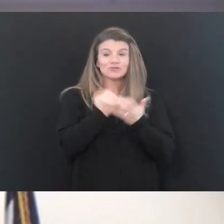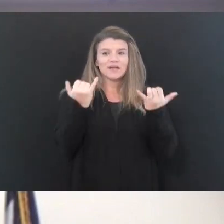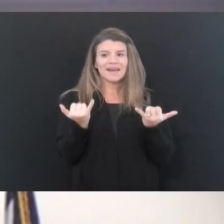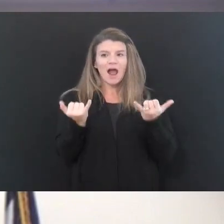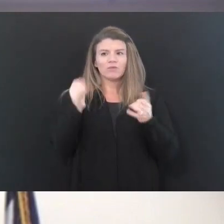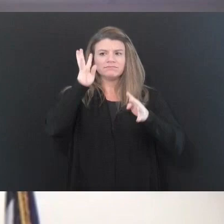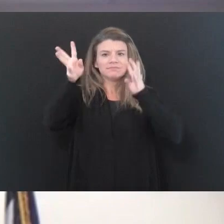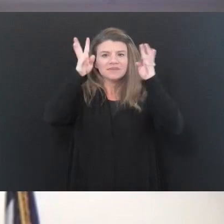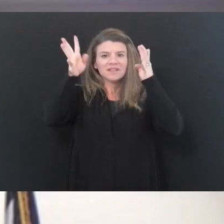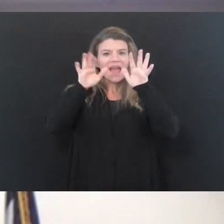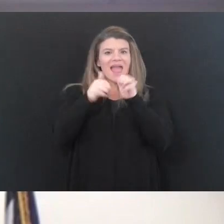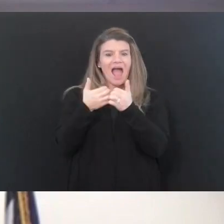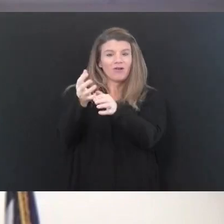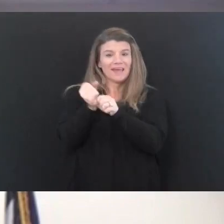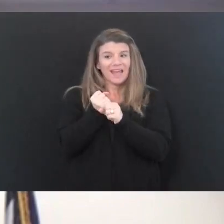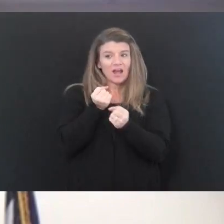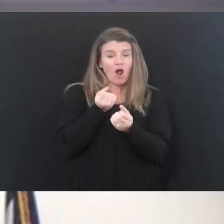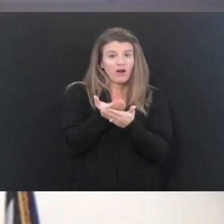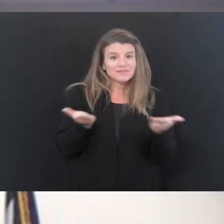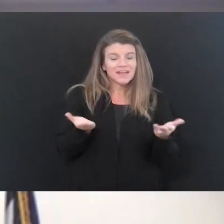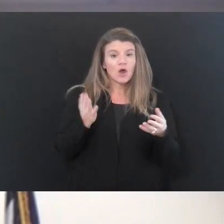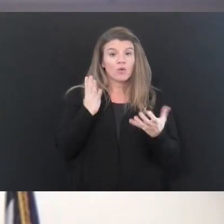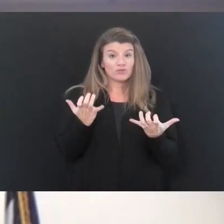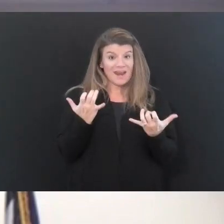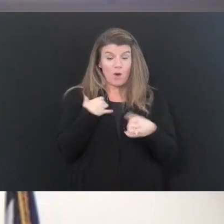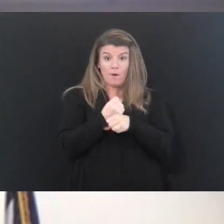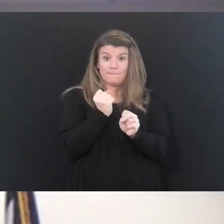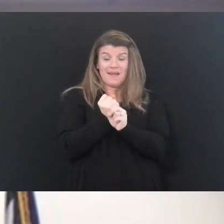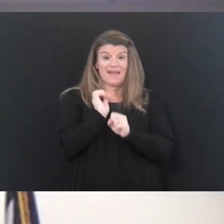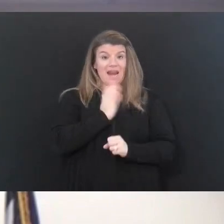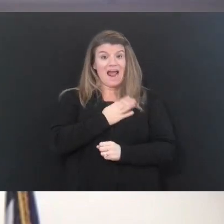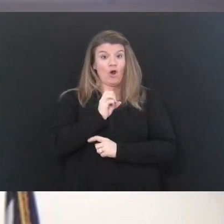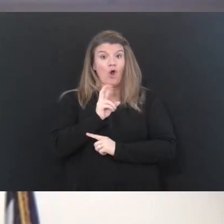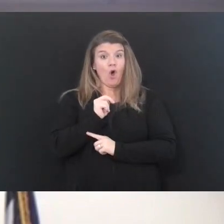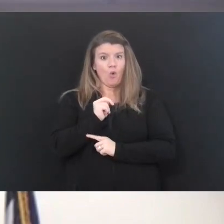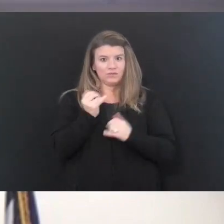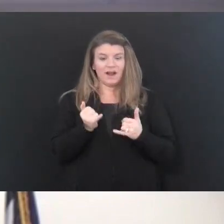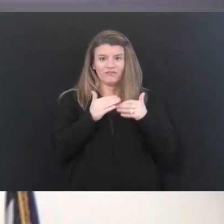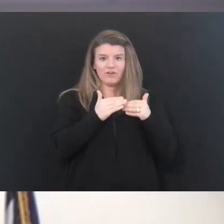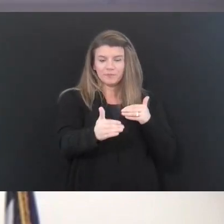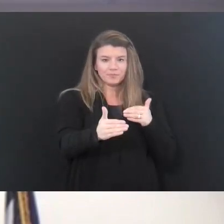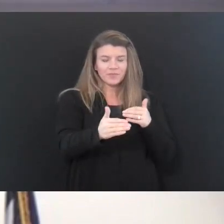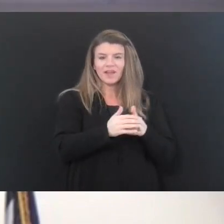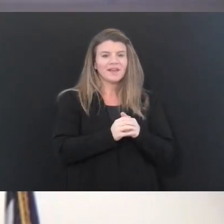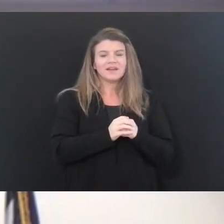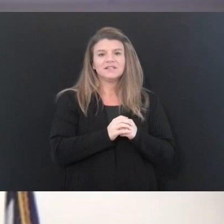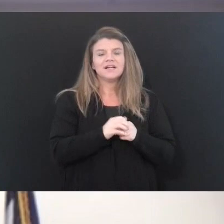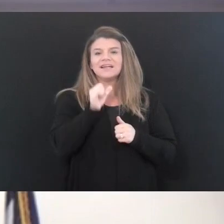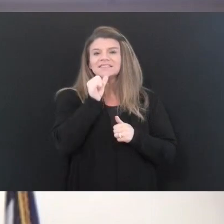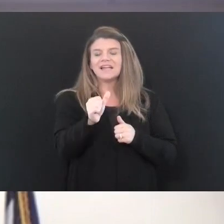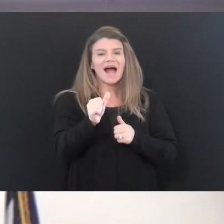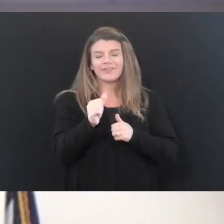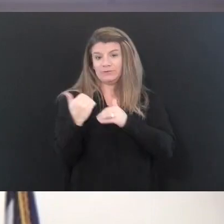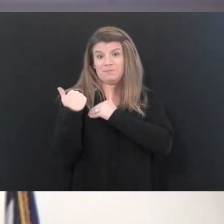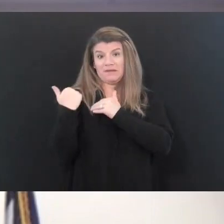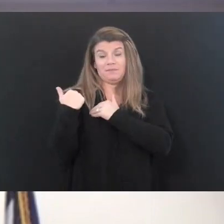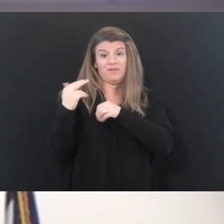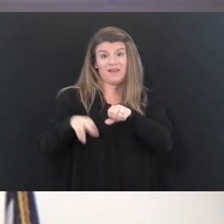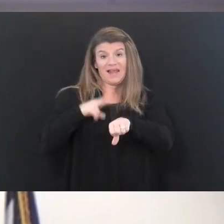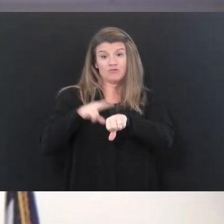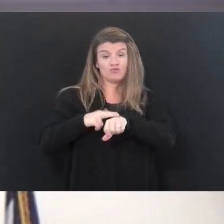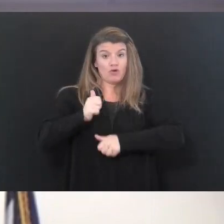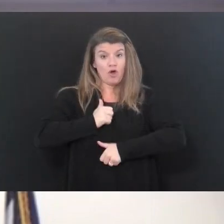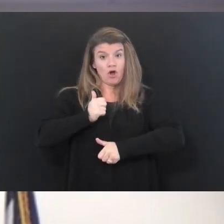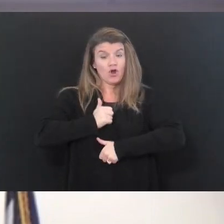supply, as well as making our own supplies going forward. It is not the responsibility of the National Guard to